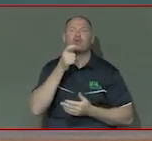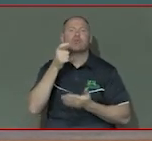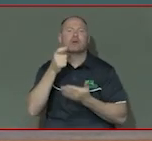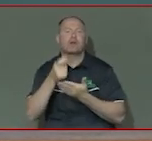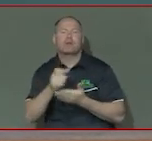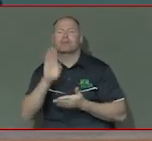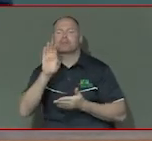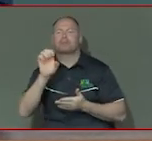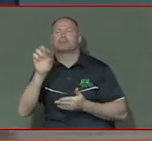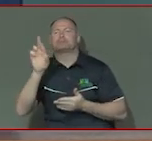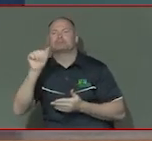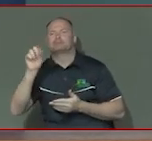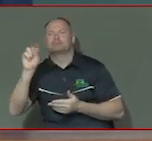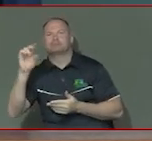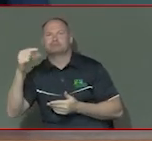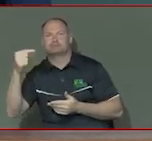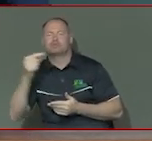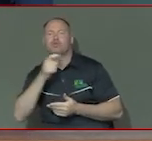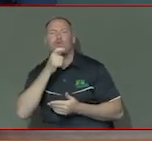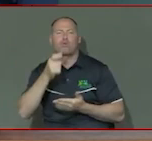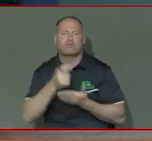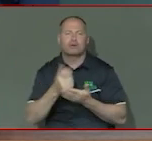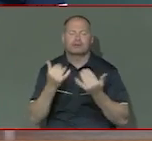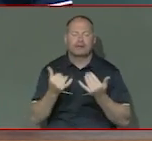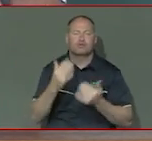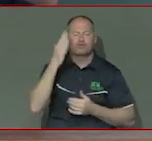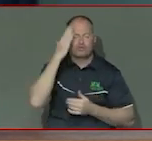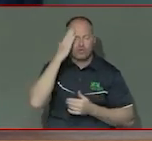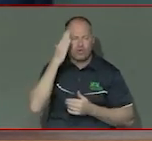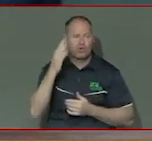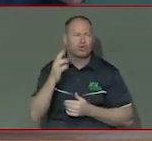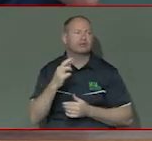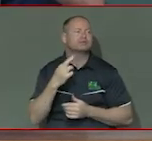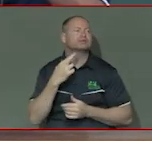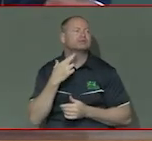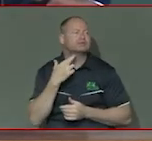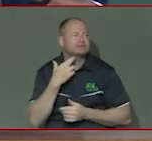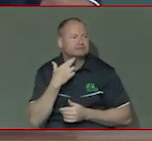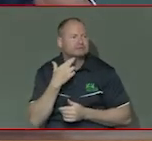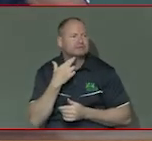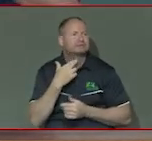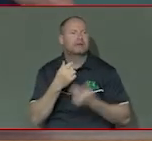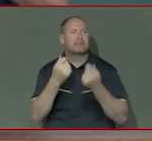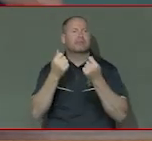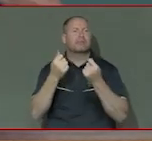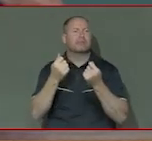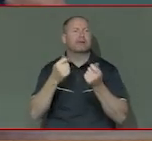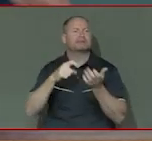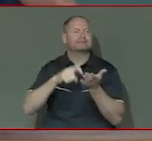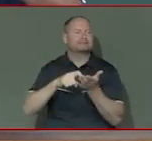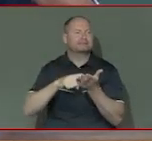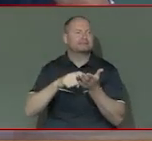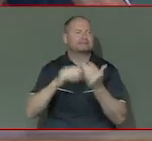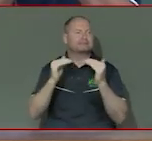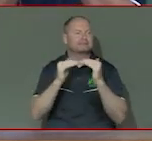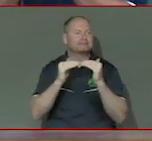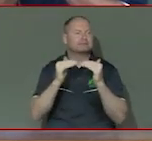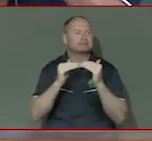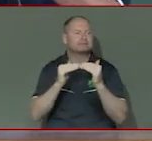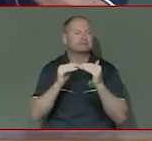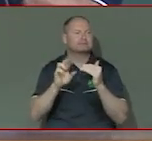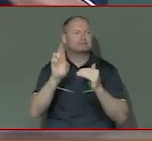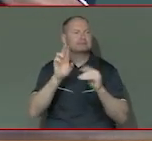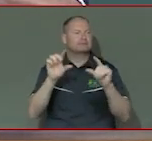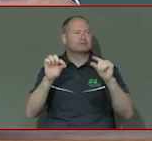company. So now you must know, risk is my debt equity ratio. So 1 mark for the debt equity ratio. Then you will say the debt equity